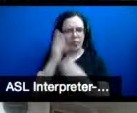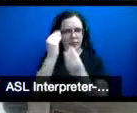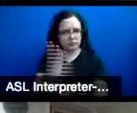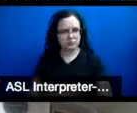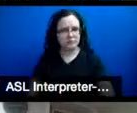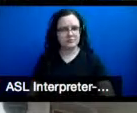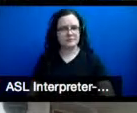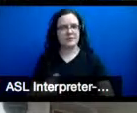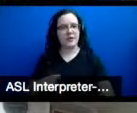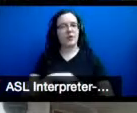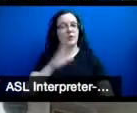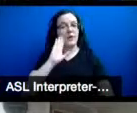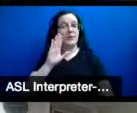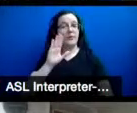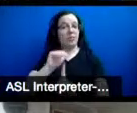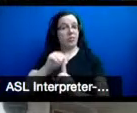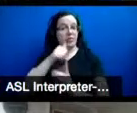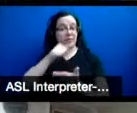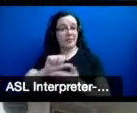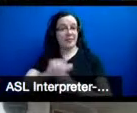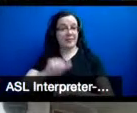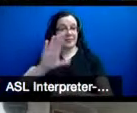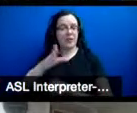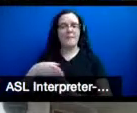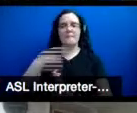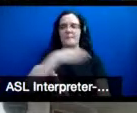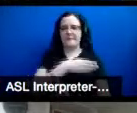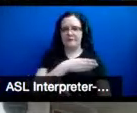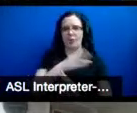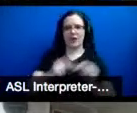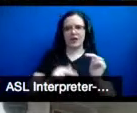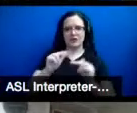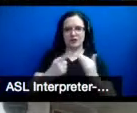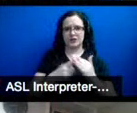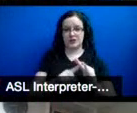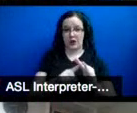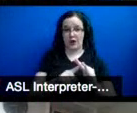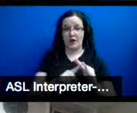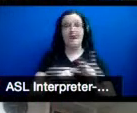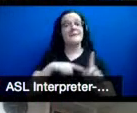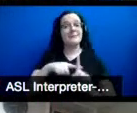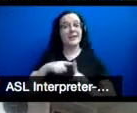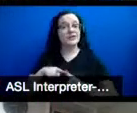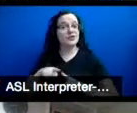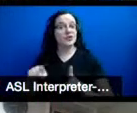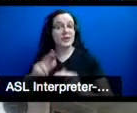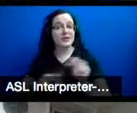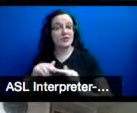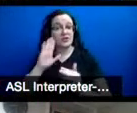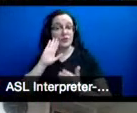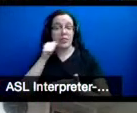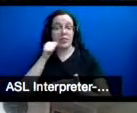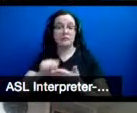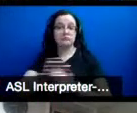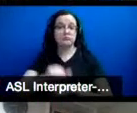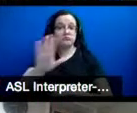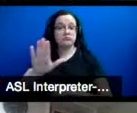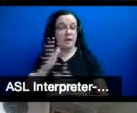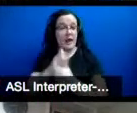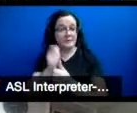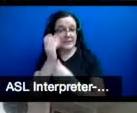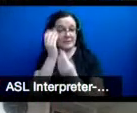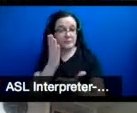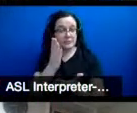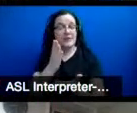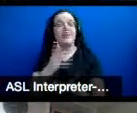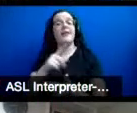out notification letters prior to construction activity, during construction to provide updates, and then upon construction